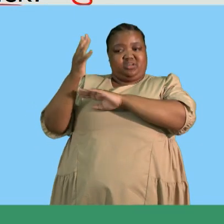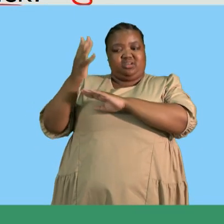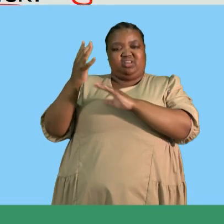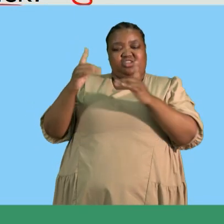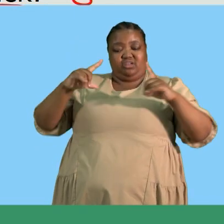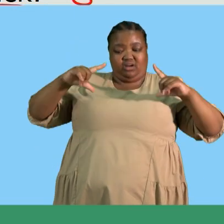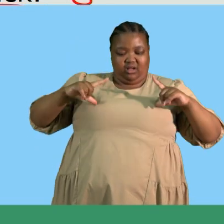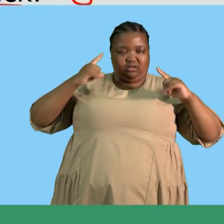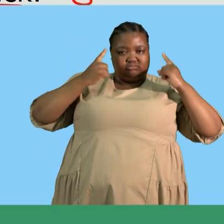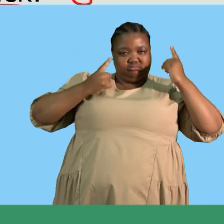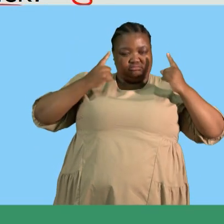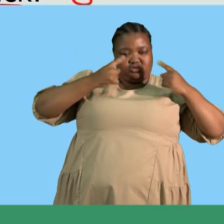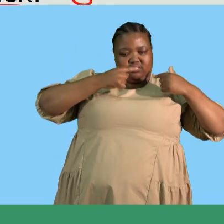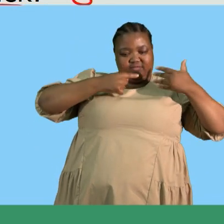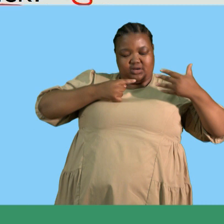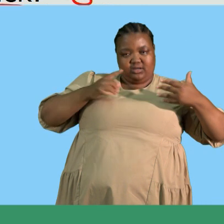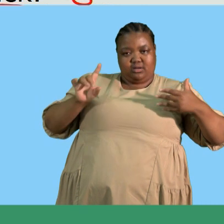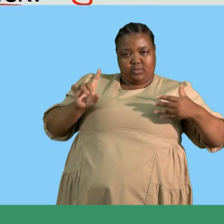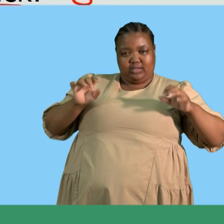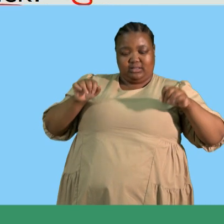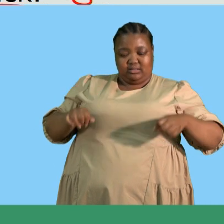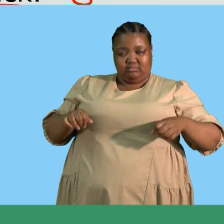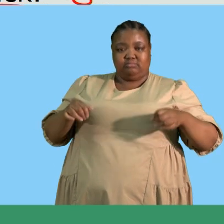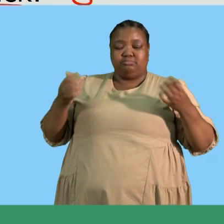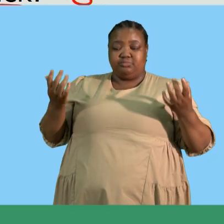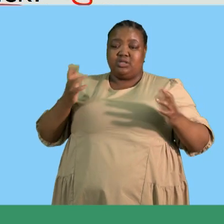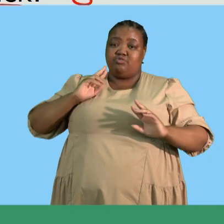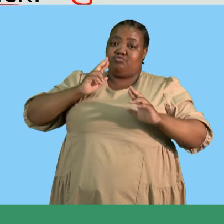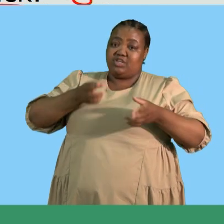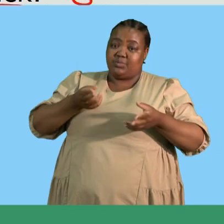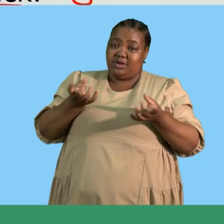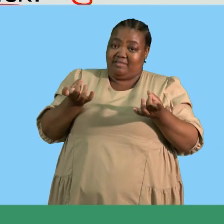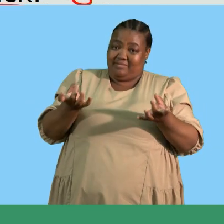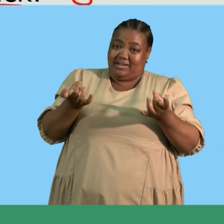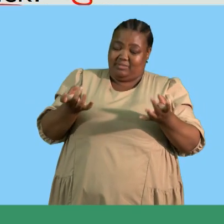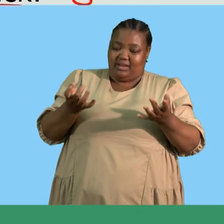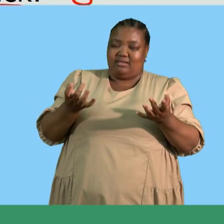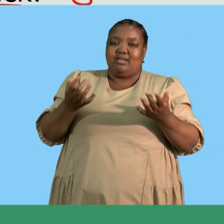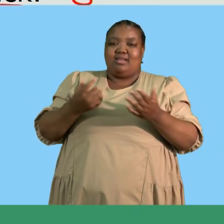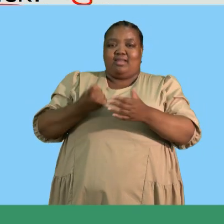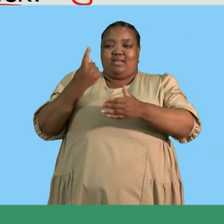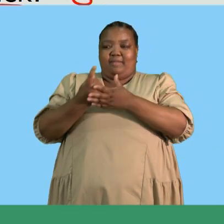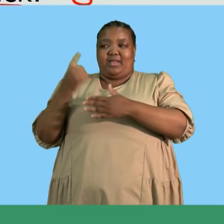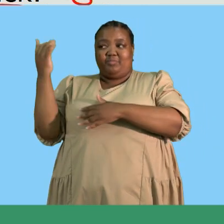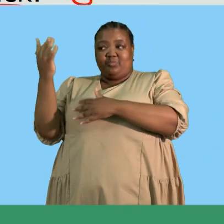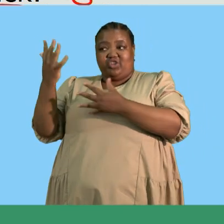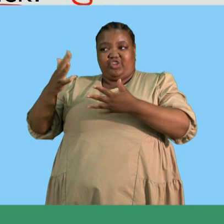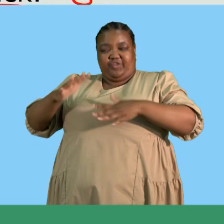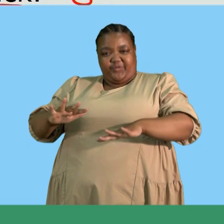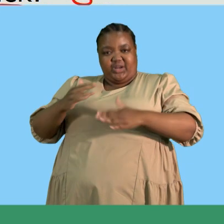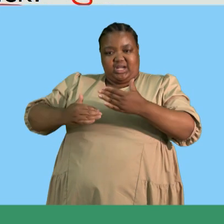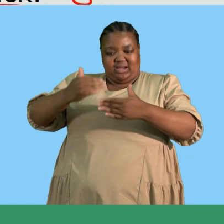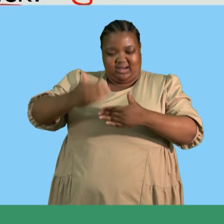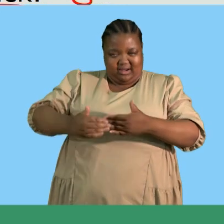actual presentation, whereas the factors to consider when responding happens after